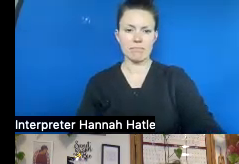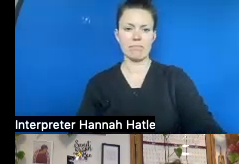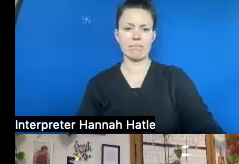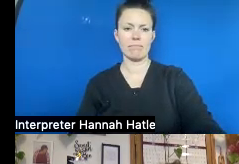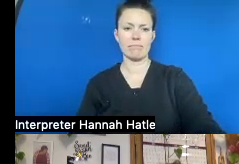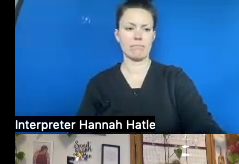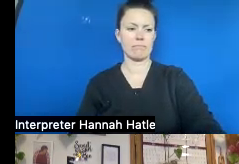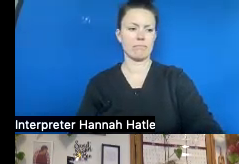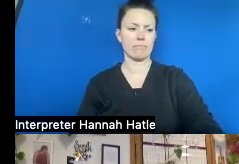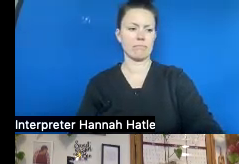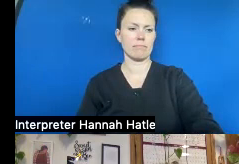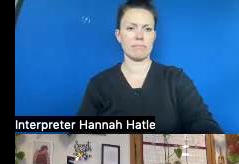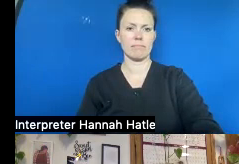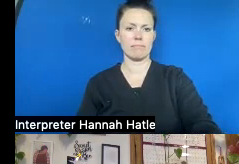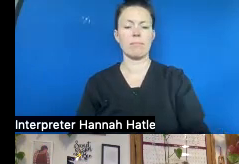Oh, it's not letting me go. There we go.